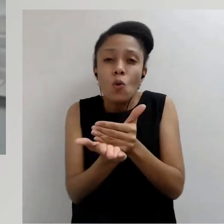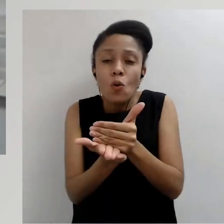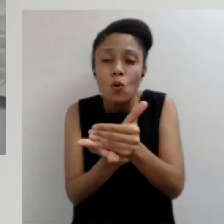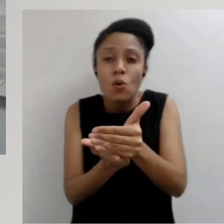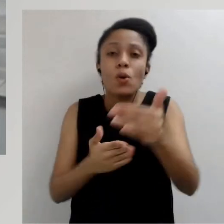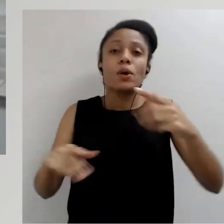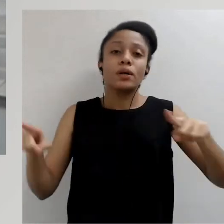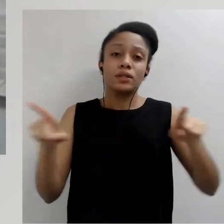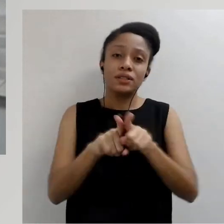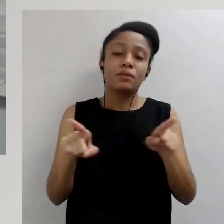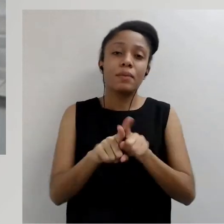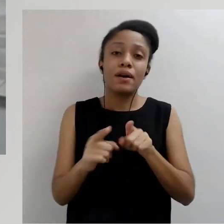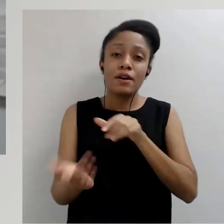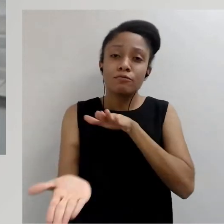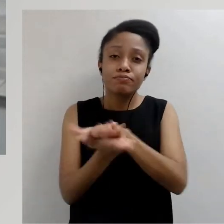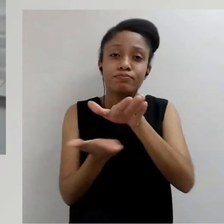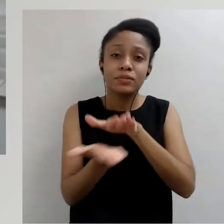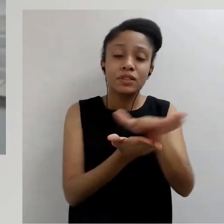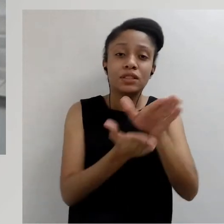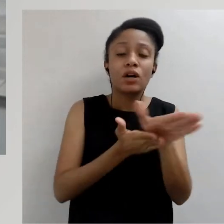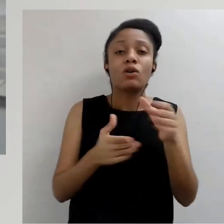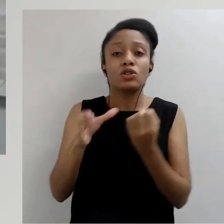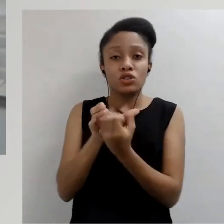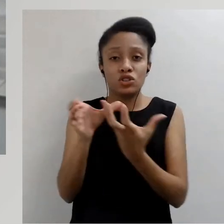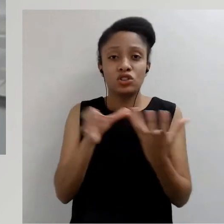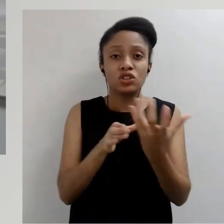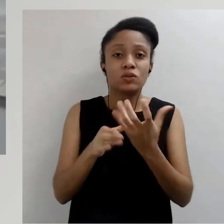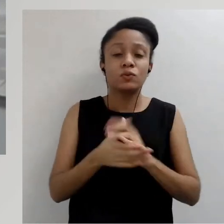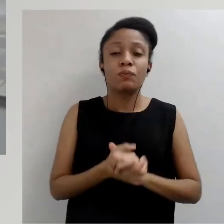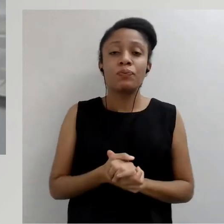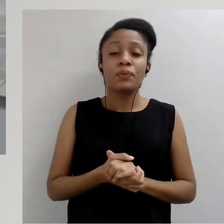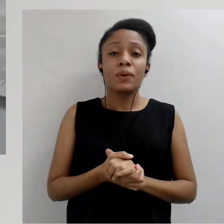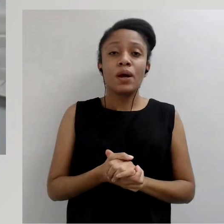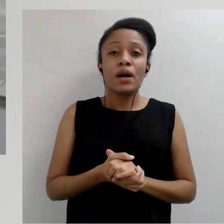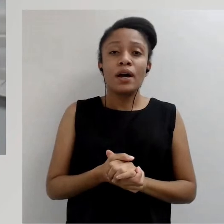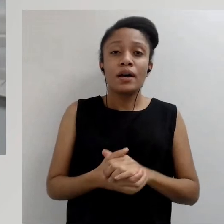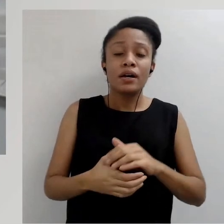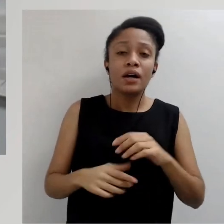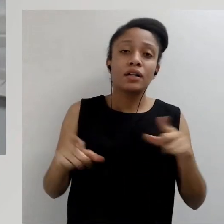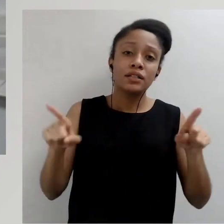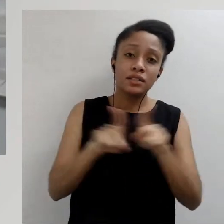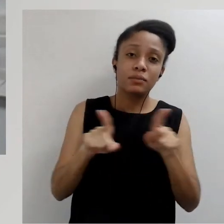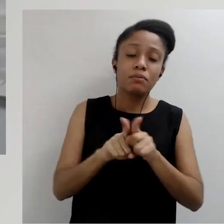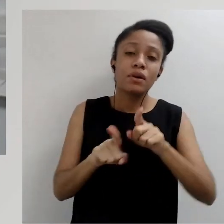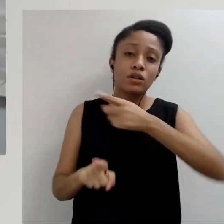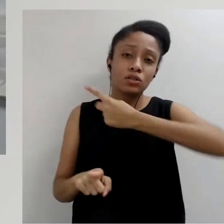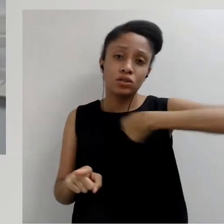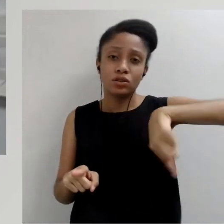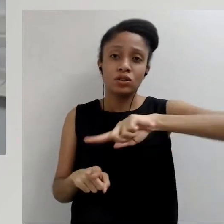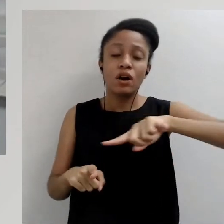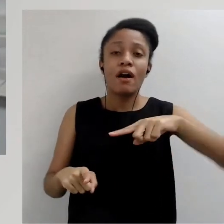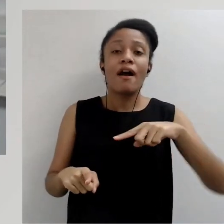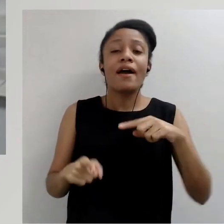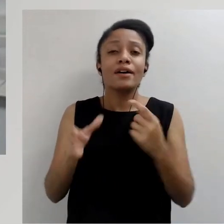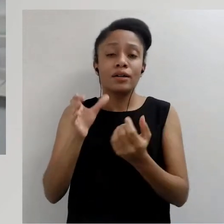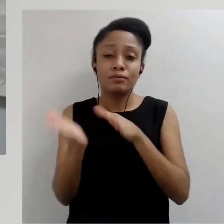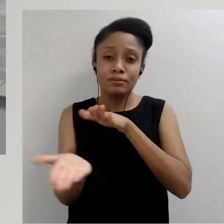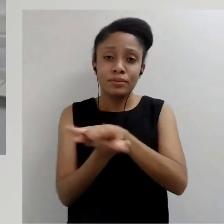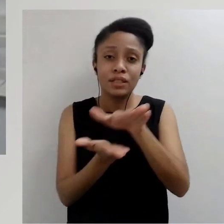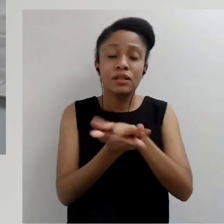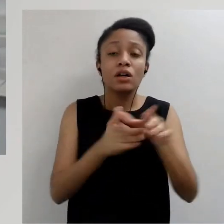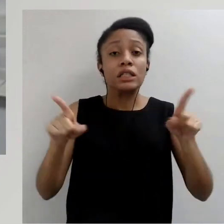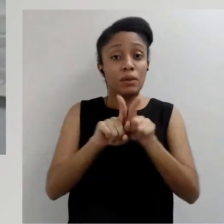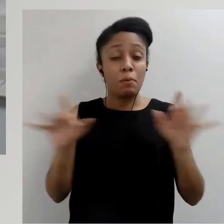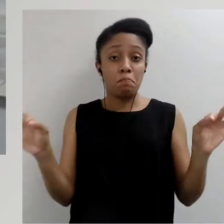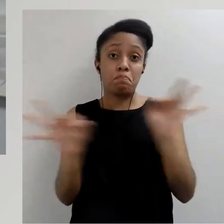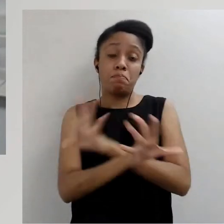better choice of this digital printing equipment. That nowadays you can see that the investments of